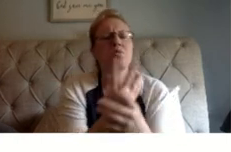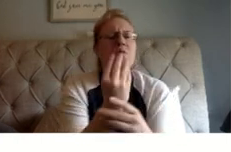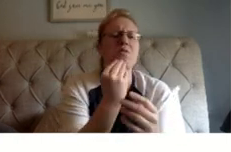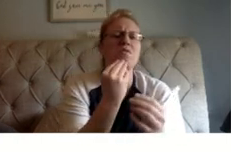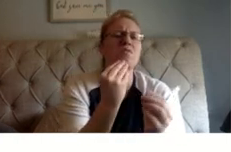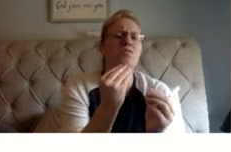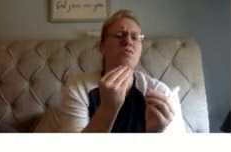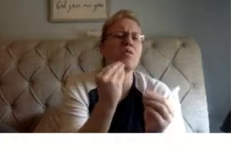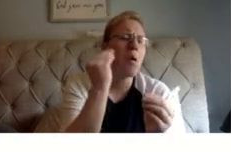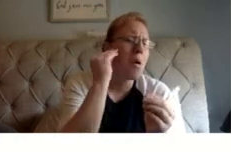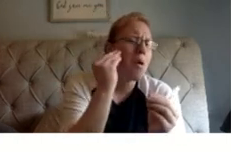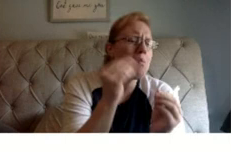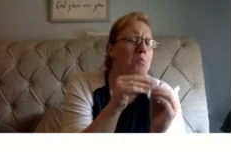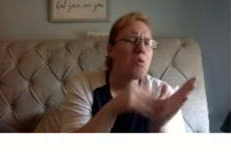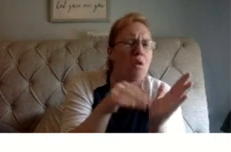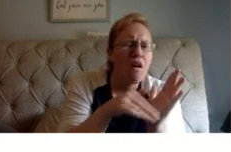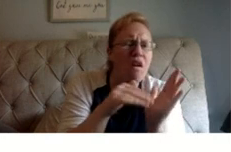they used to, maybe?